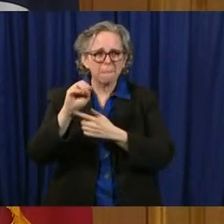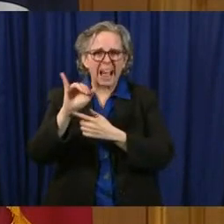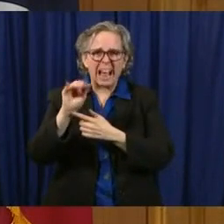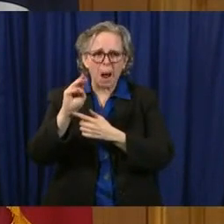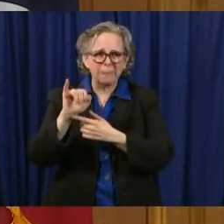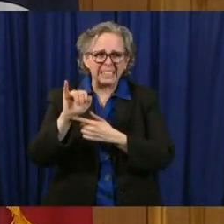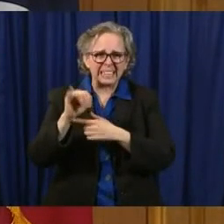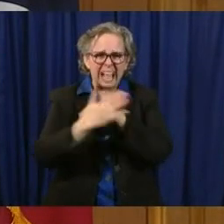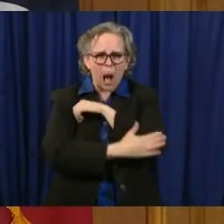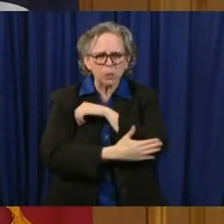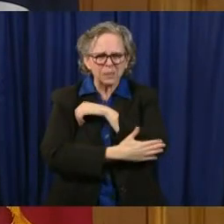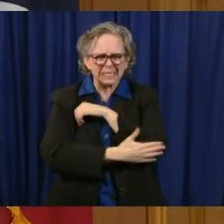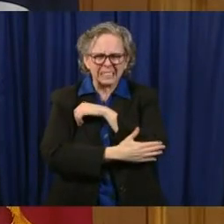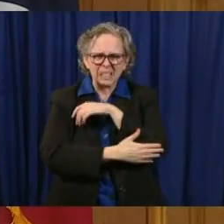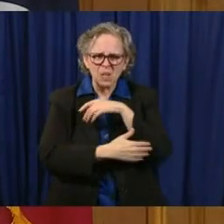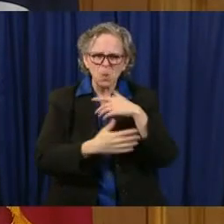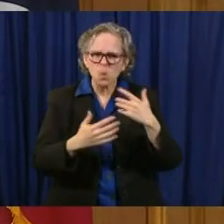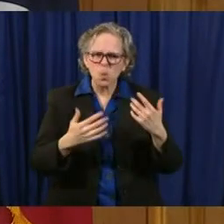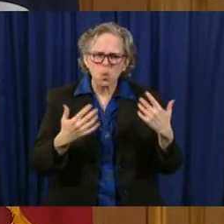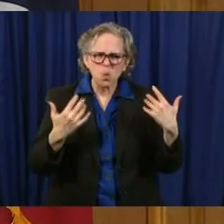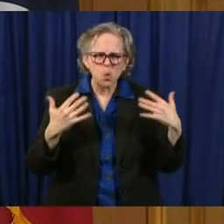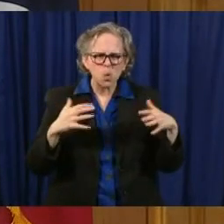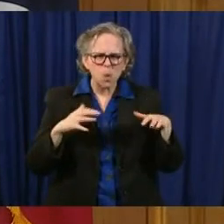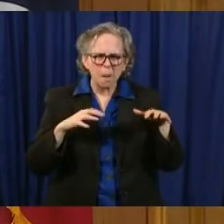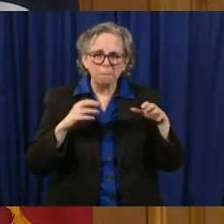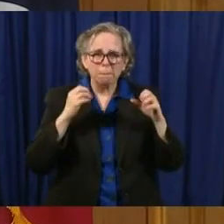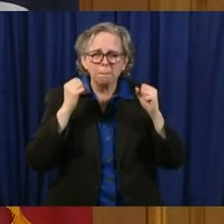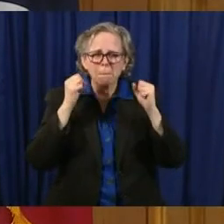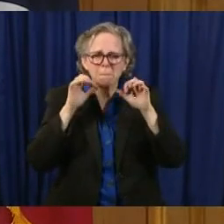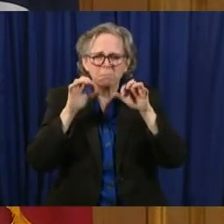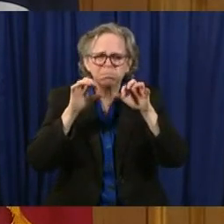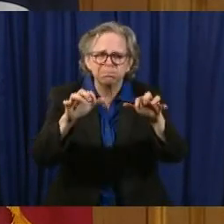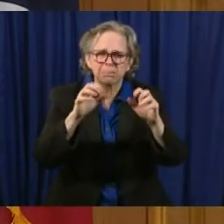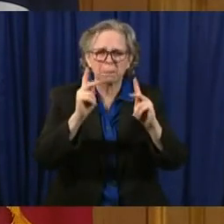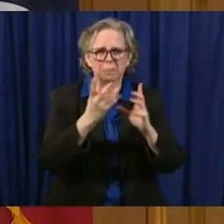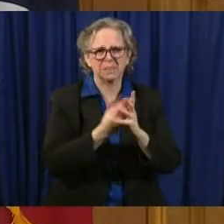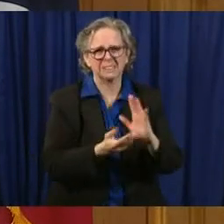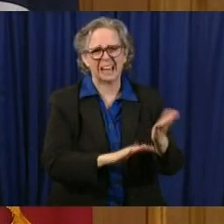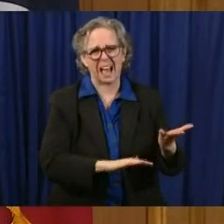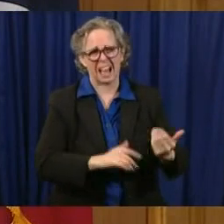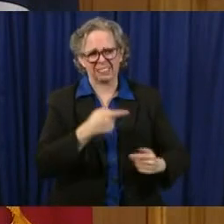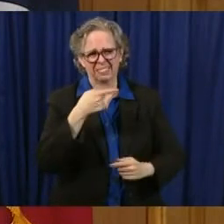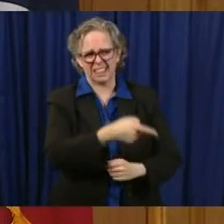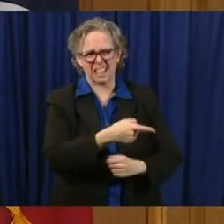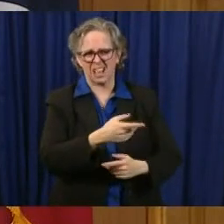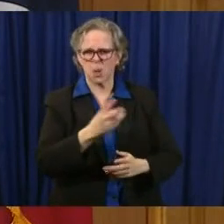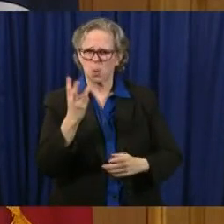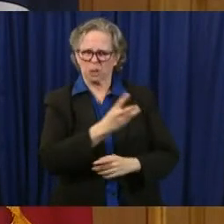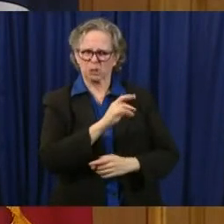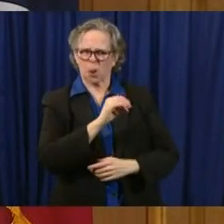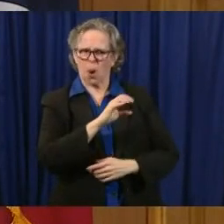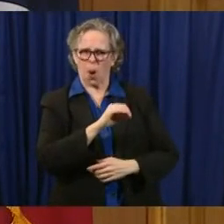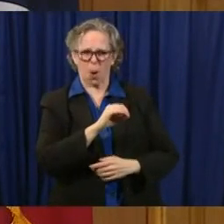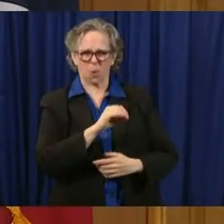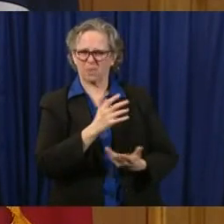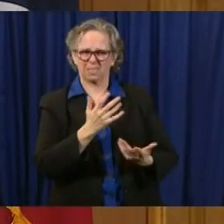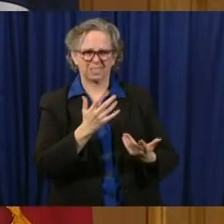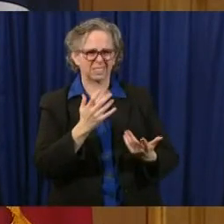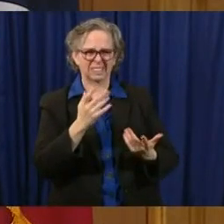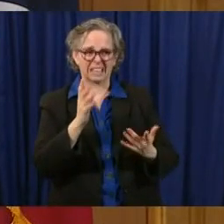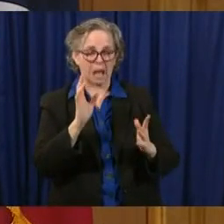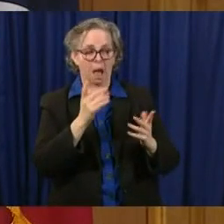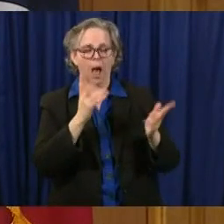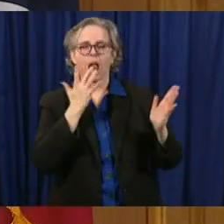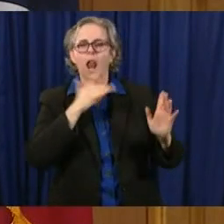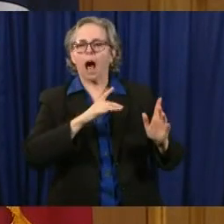number of people very, very sadly died. So Western Ohio is not spared. No part of the